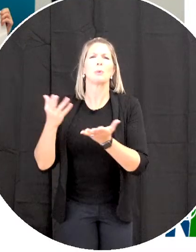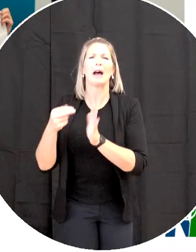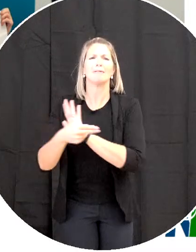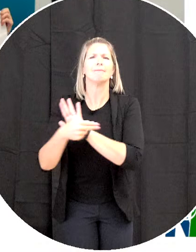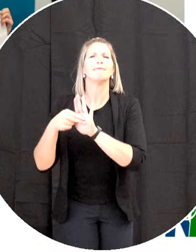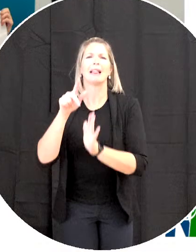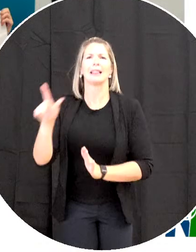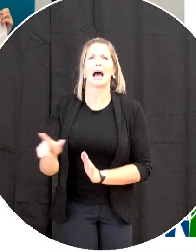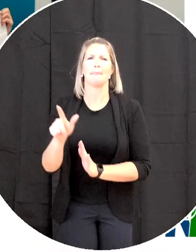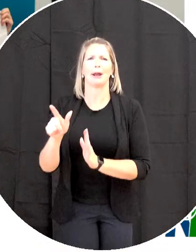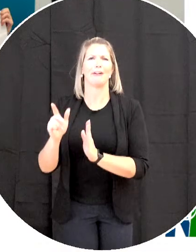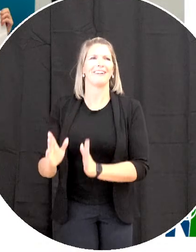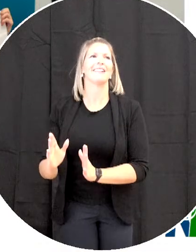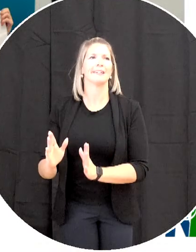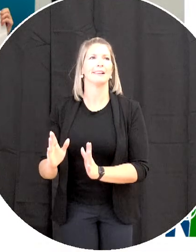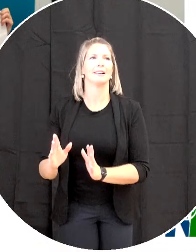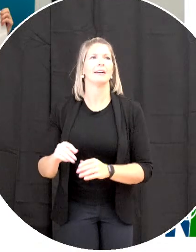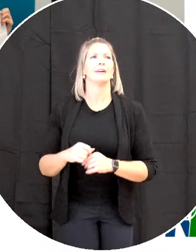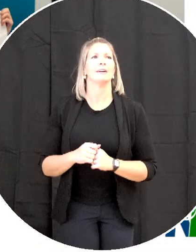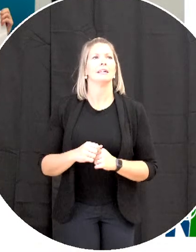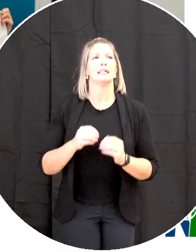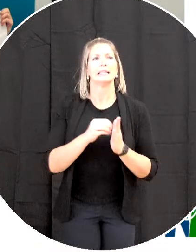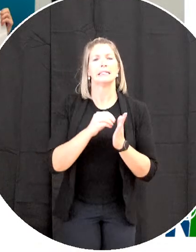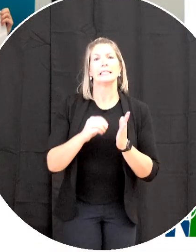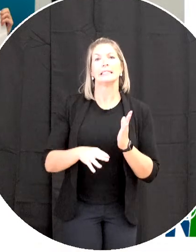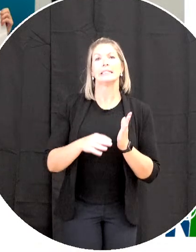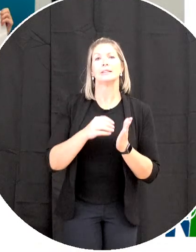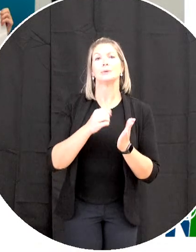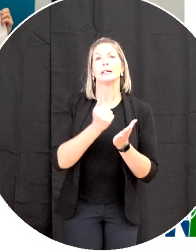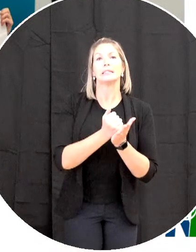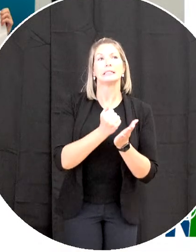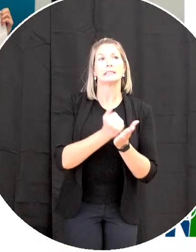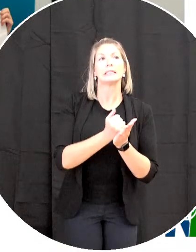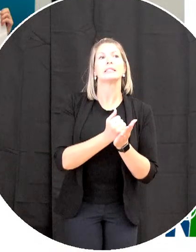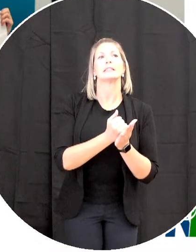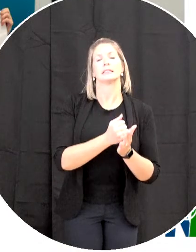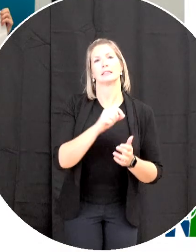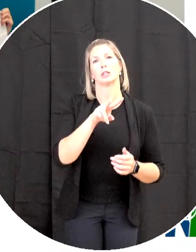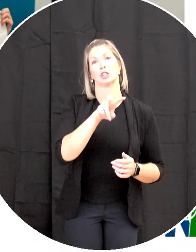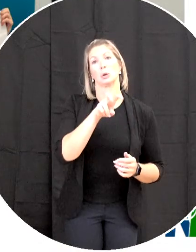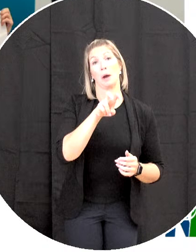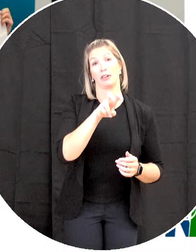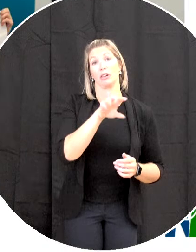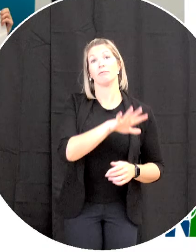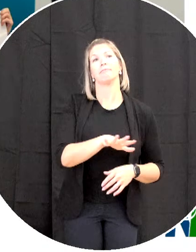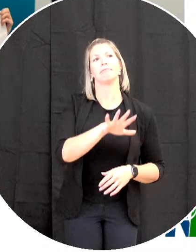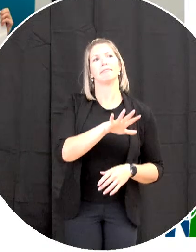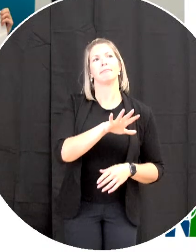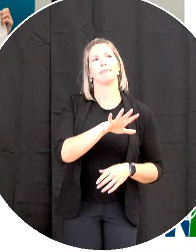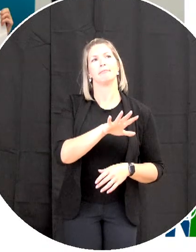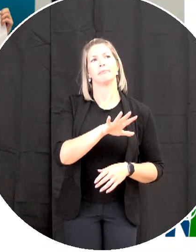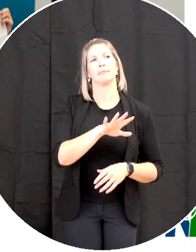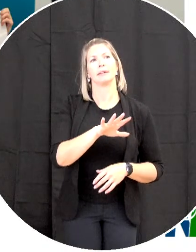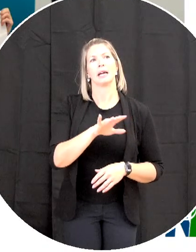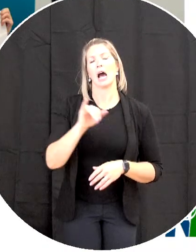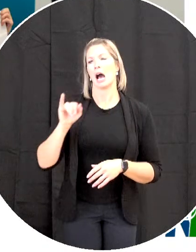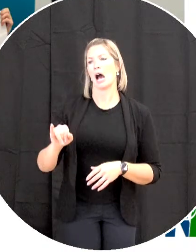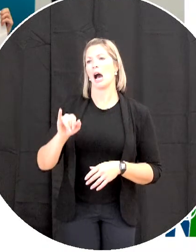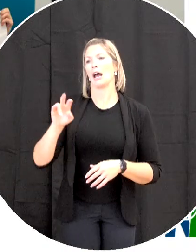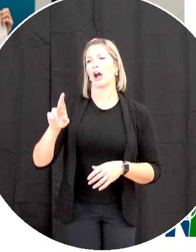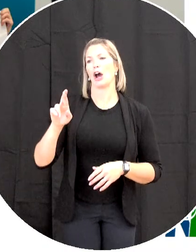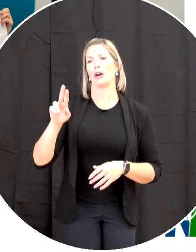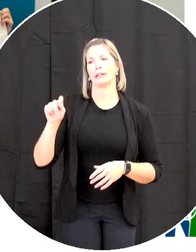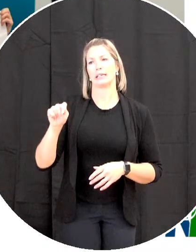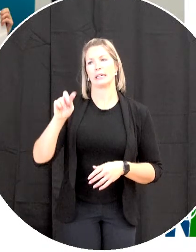Teaching and learning assistants, almost 200, and instructional resource teachers for small